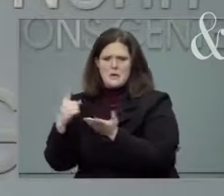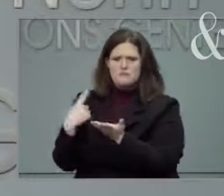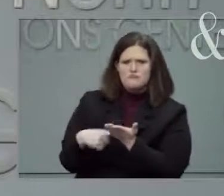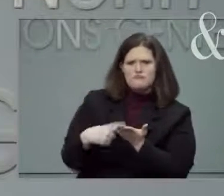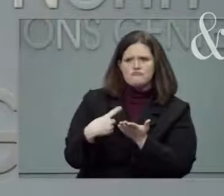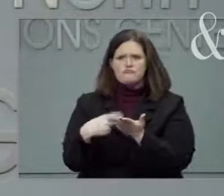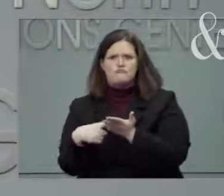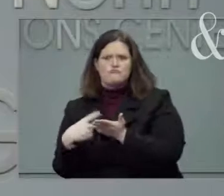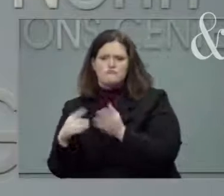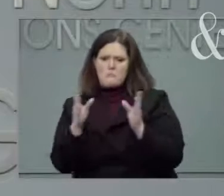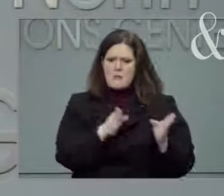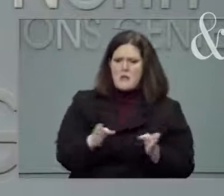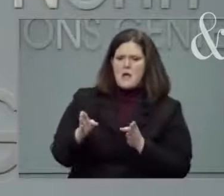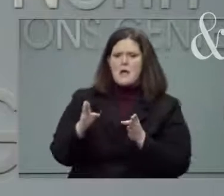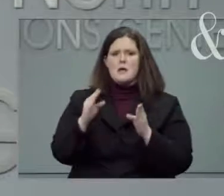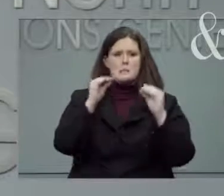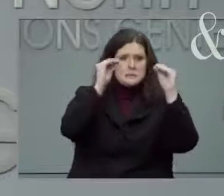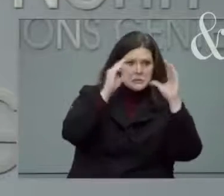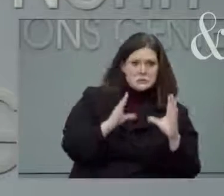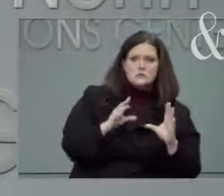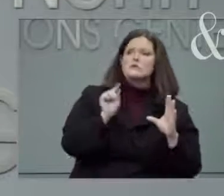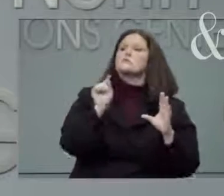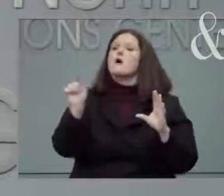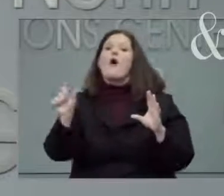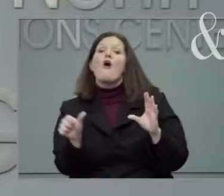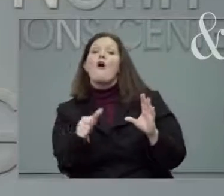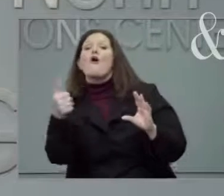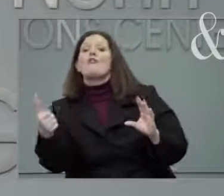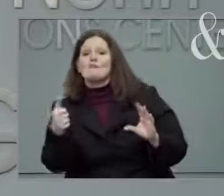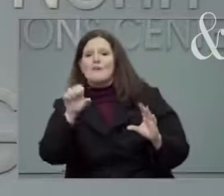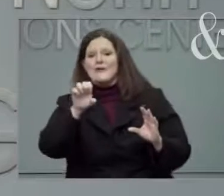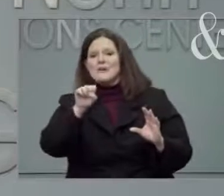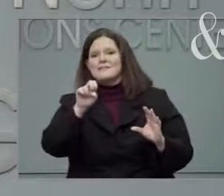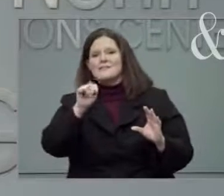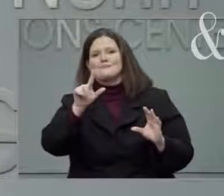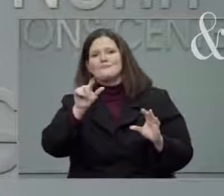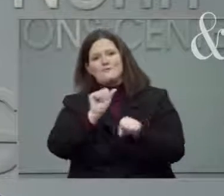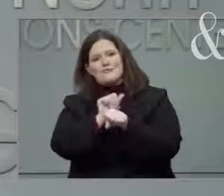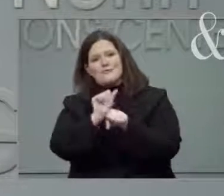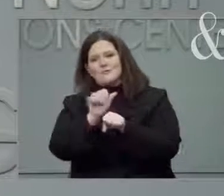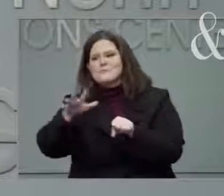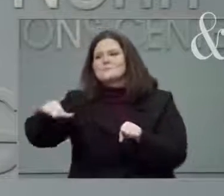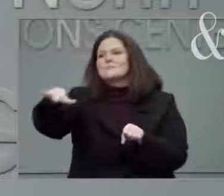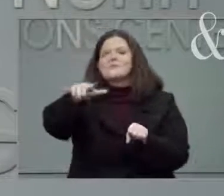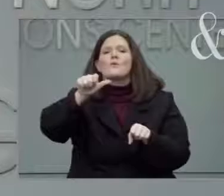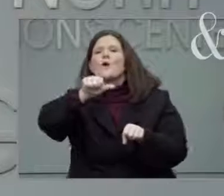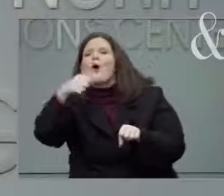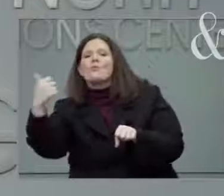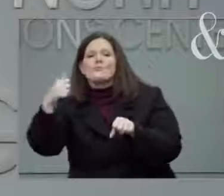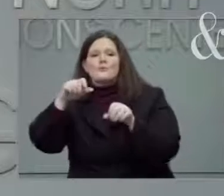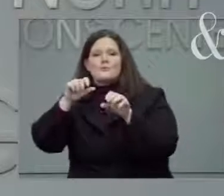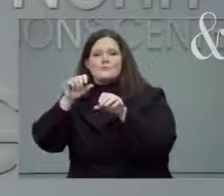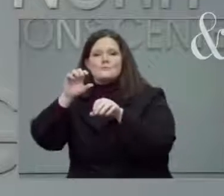vaccinated. But I'll let Dr. Cohen talk a little bit about the targets.